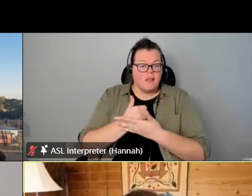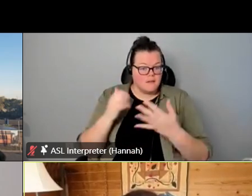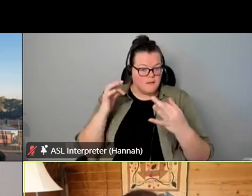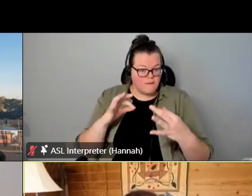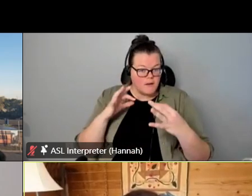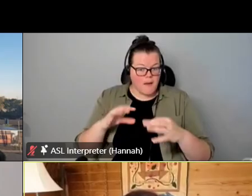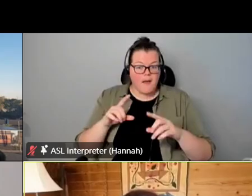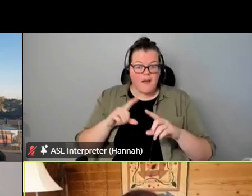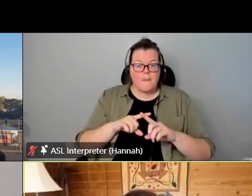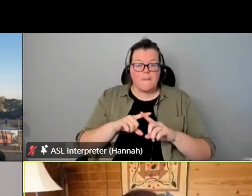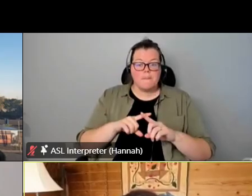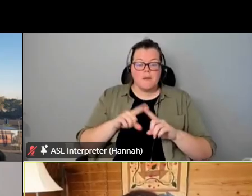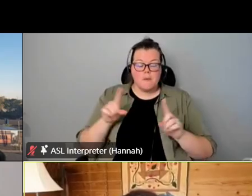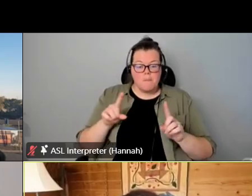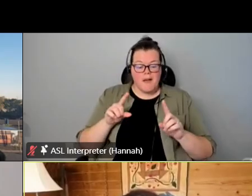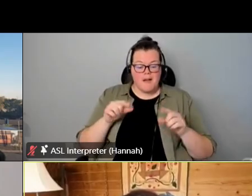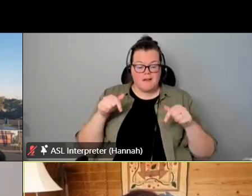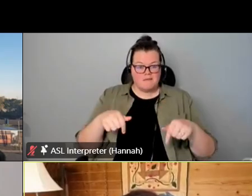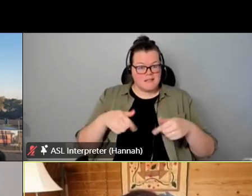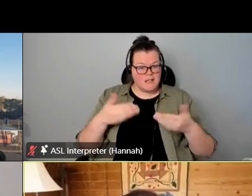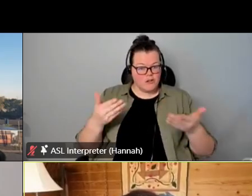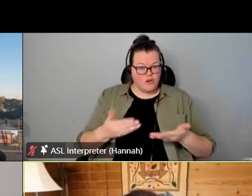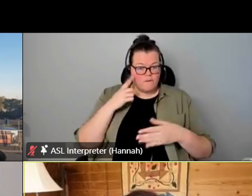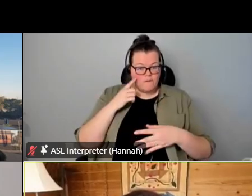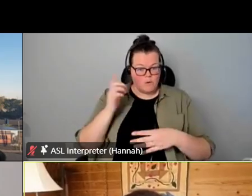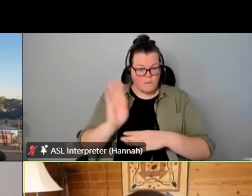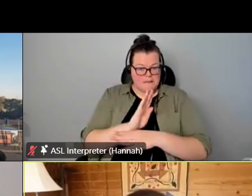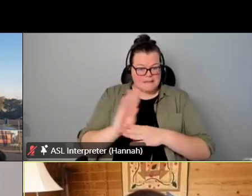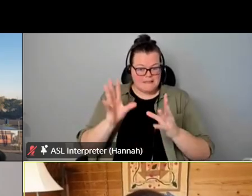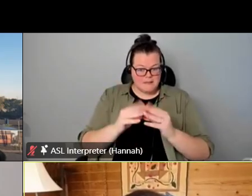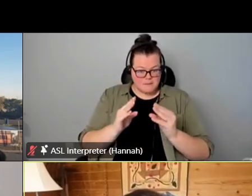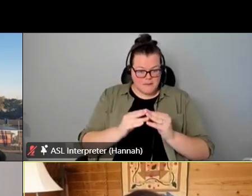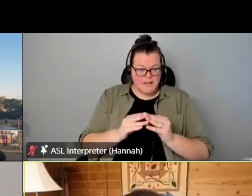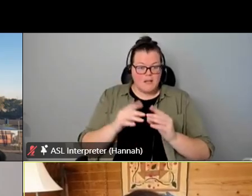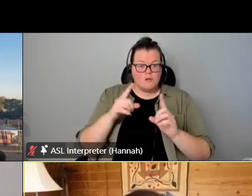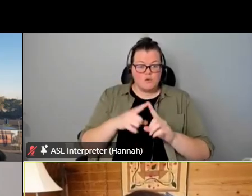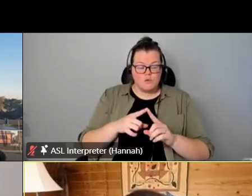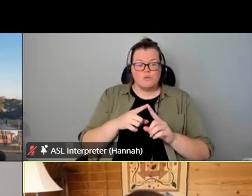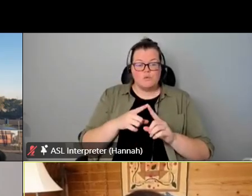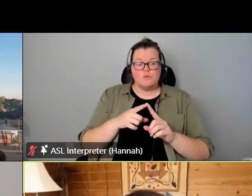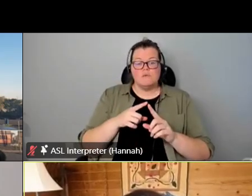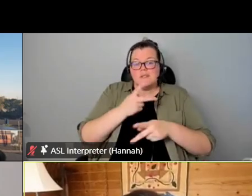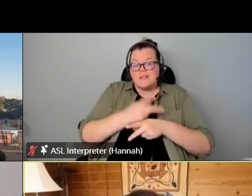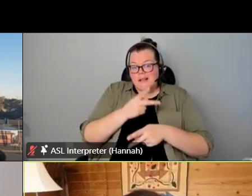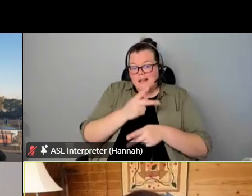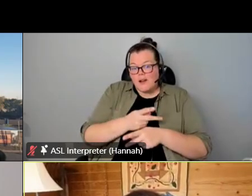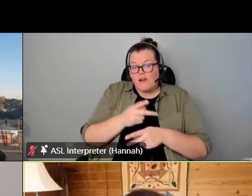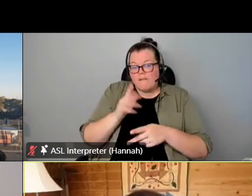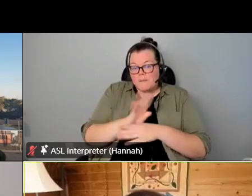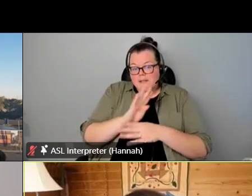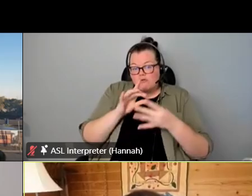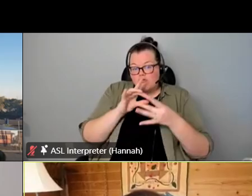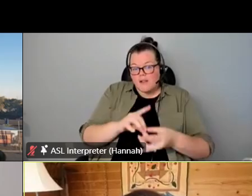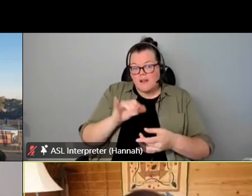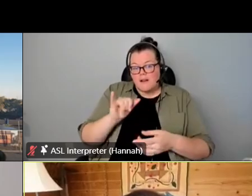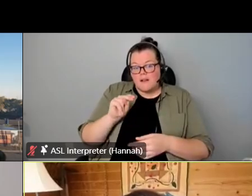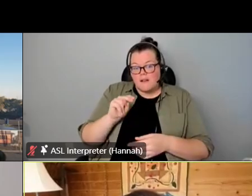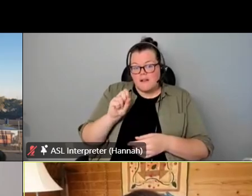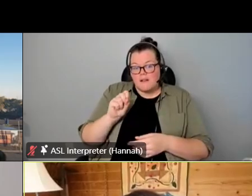But when we're here doing a business meeting to carry on the business of NSILC to benefit the state